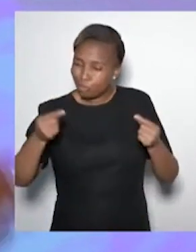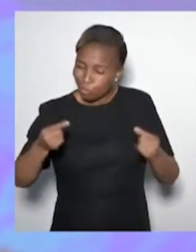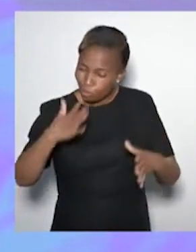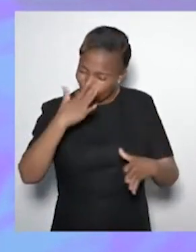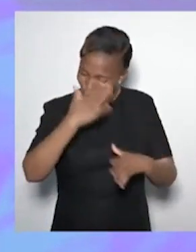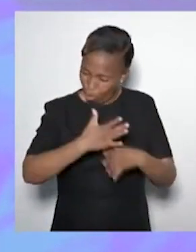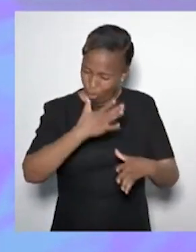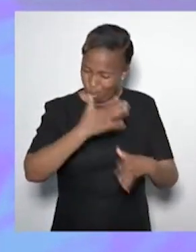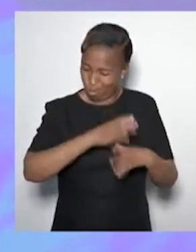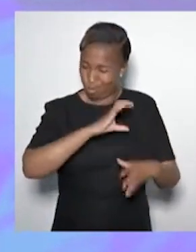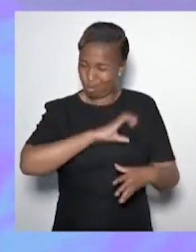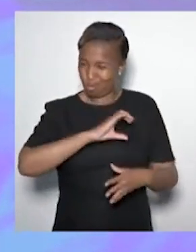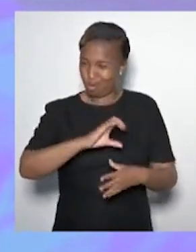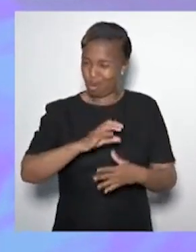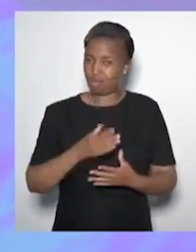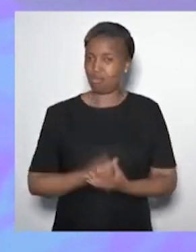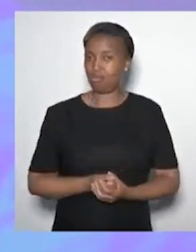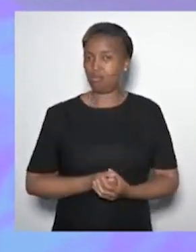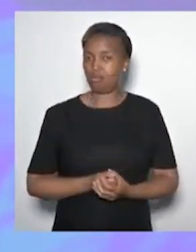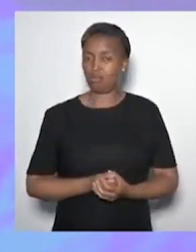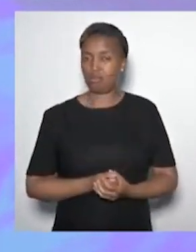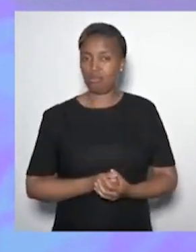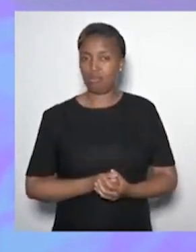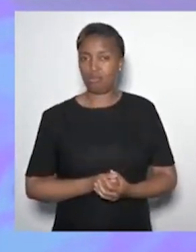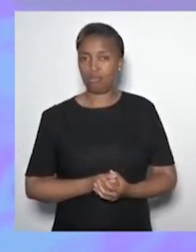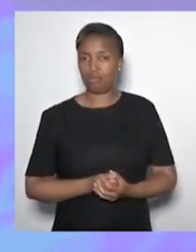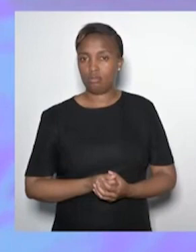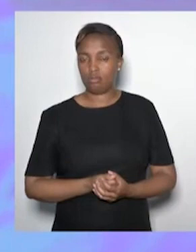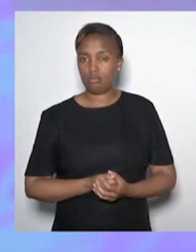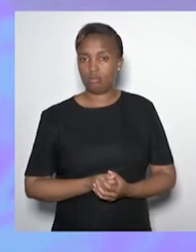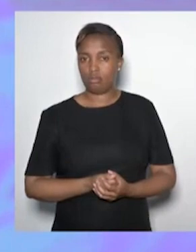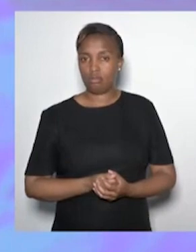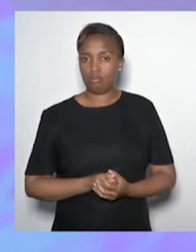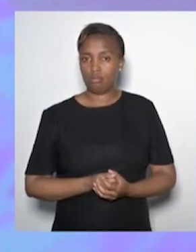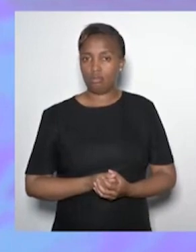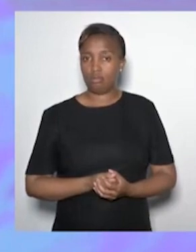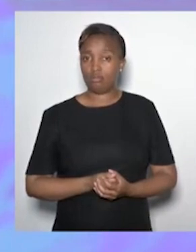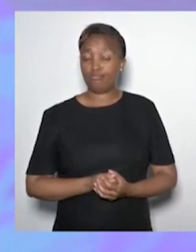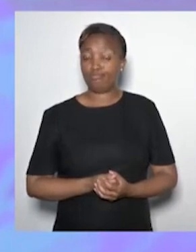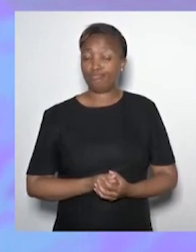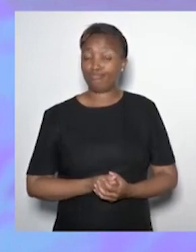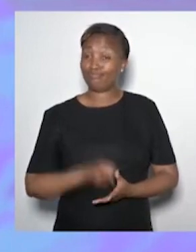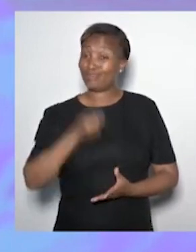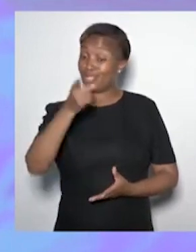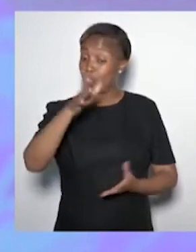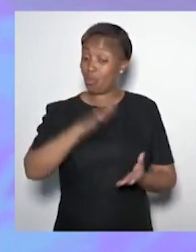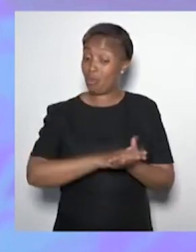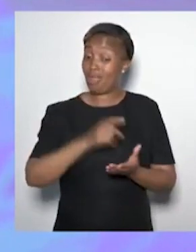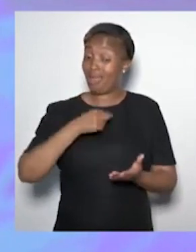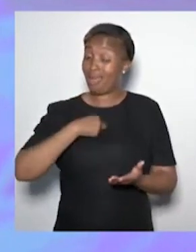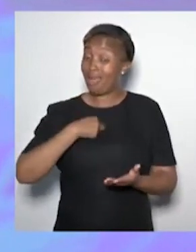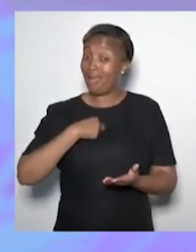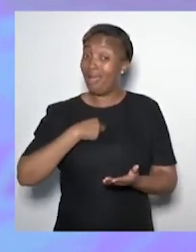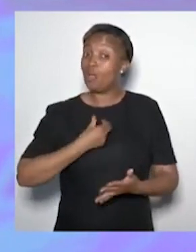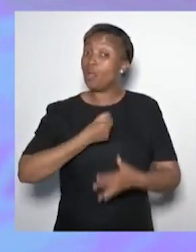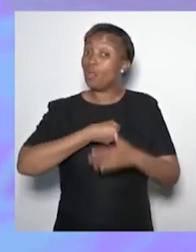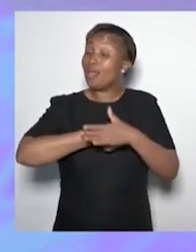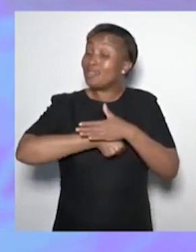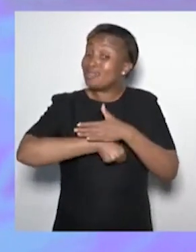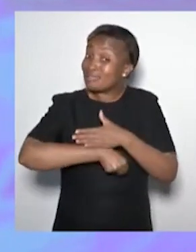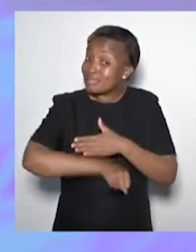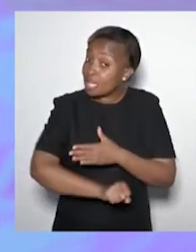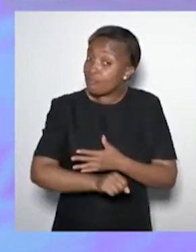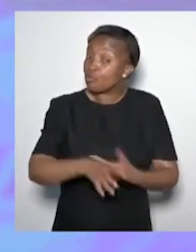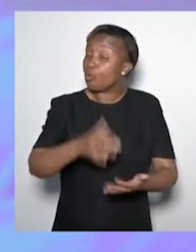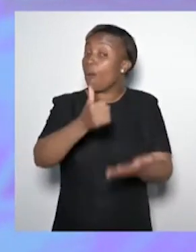works of Christ? You and I are saved to serve.